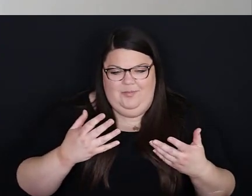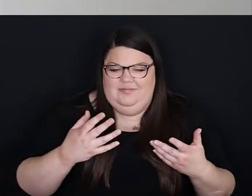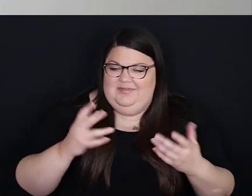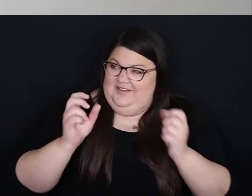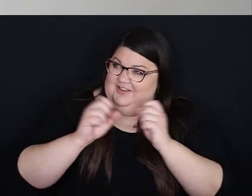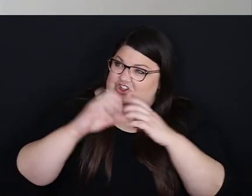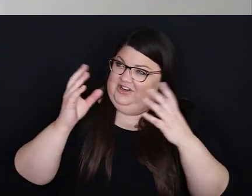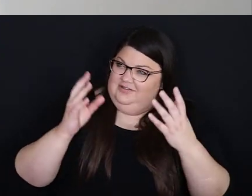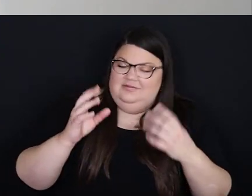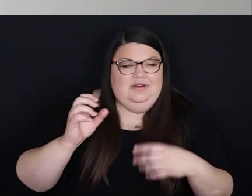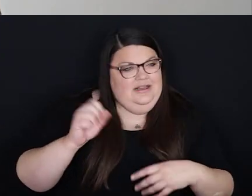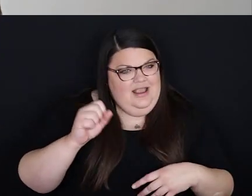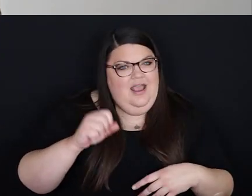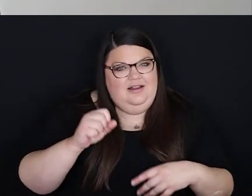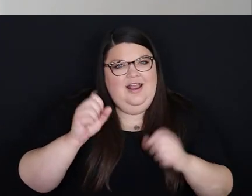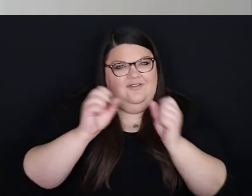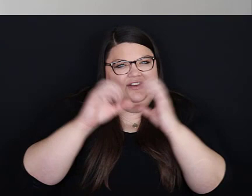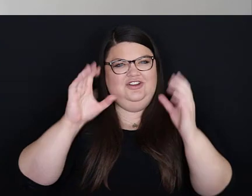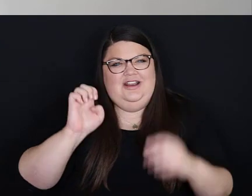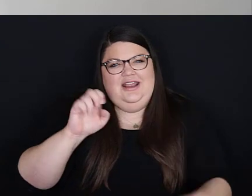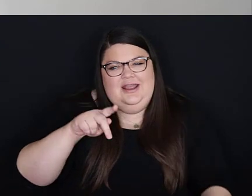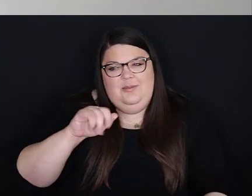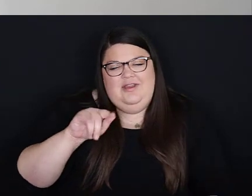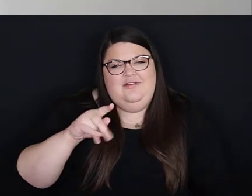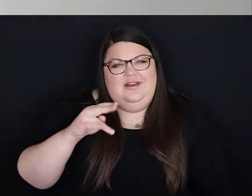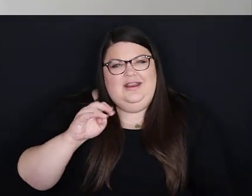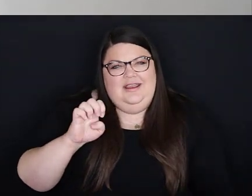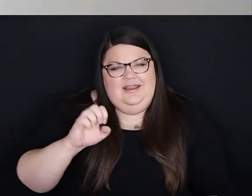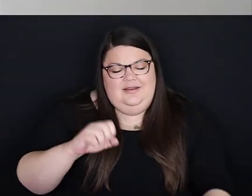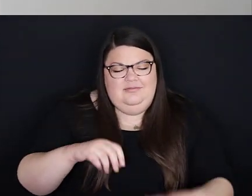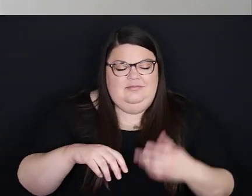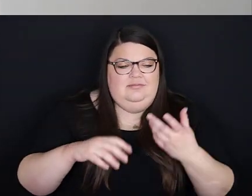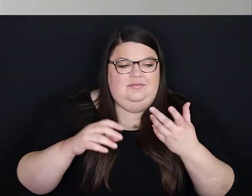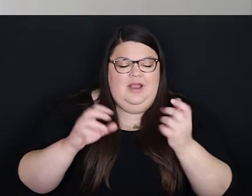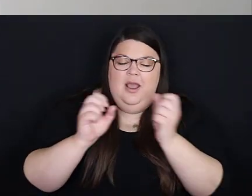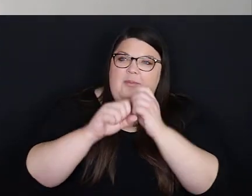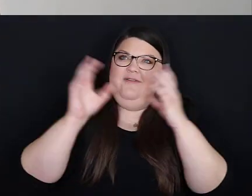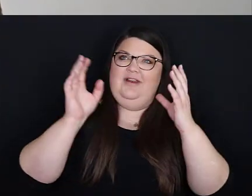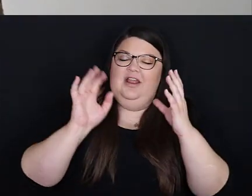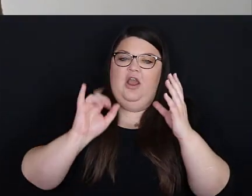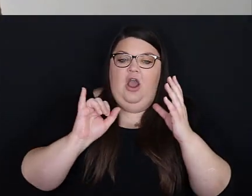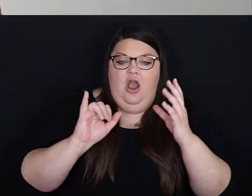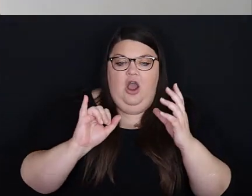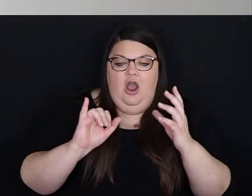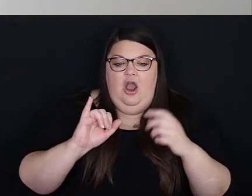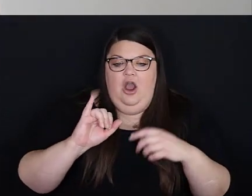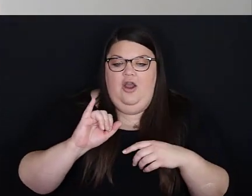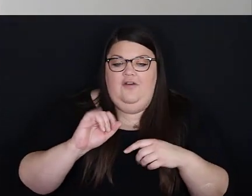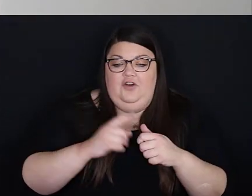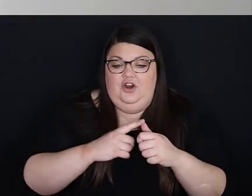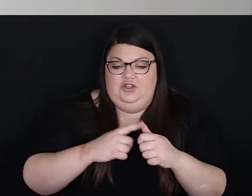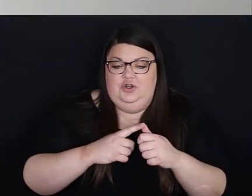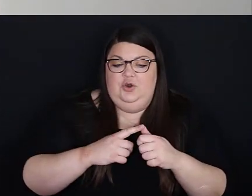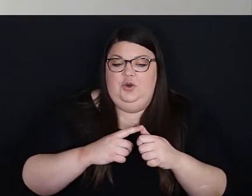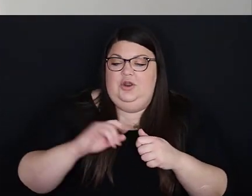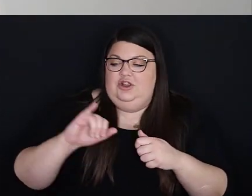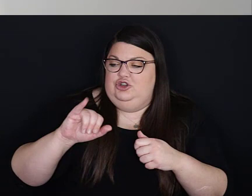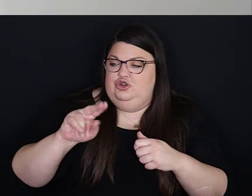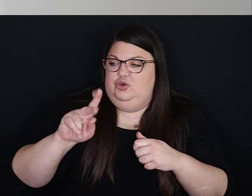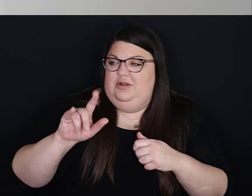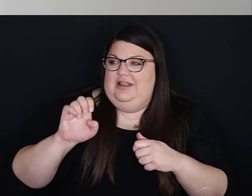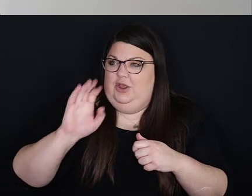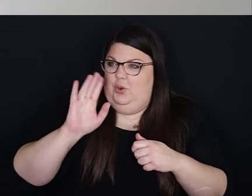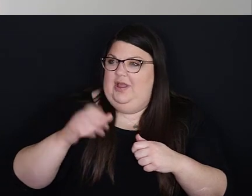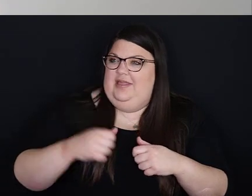like a vision. A vision, epiphany. And first it was Julie, you will live forever. That was my